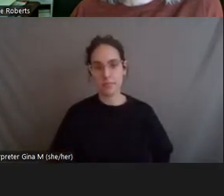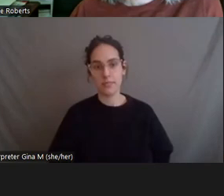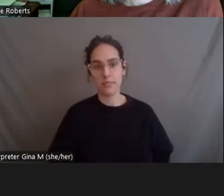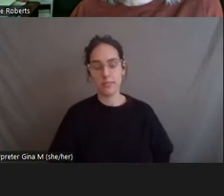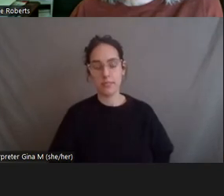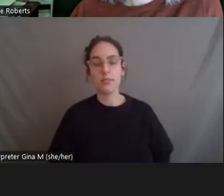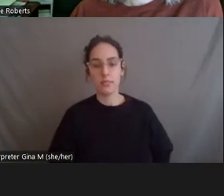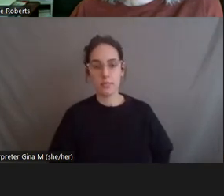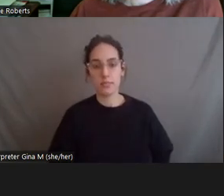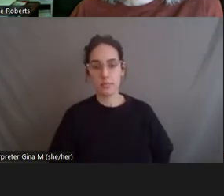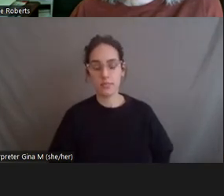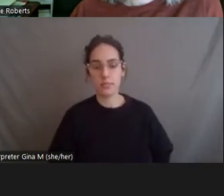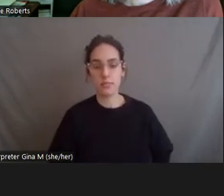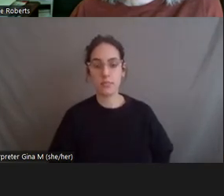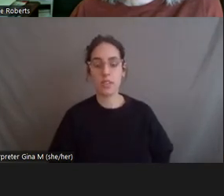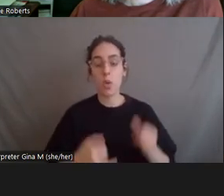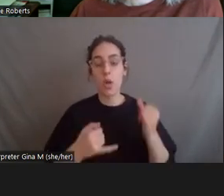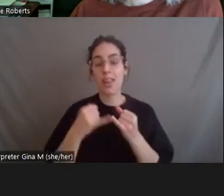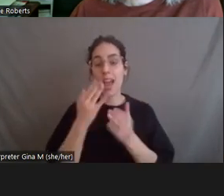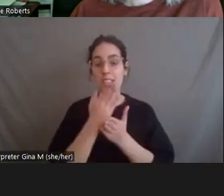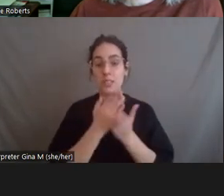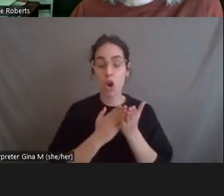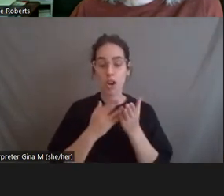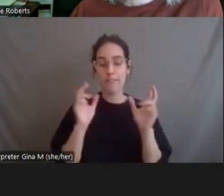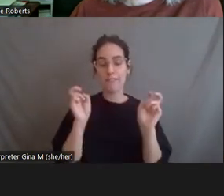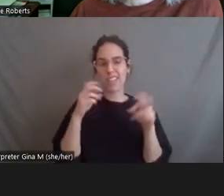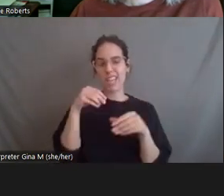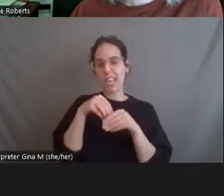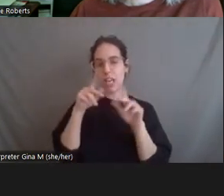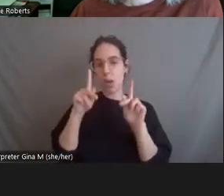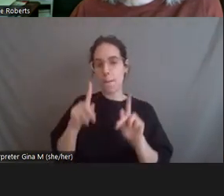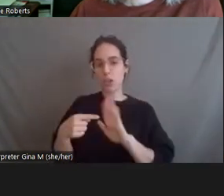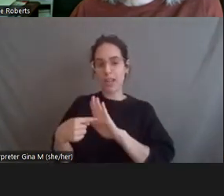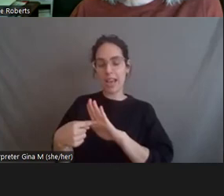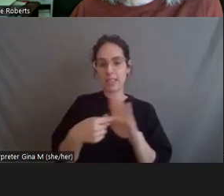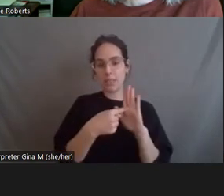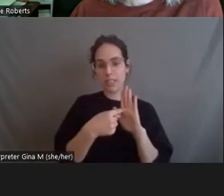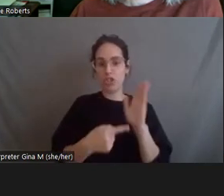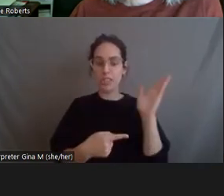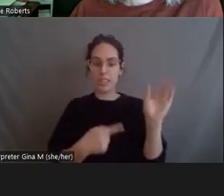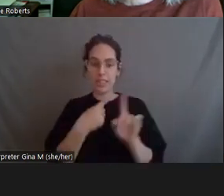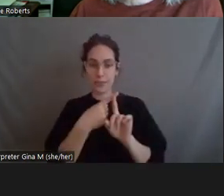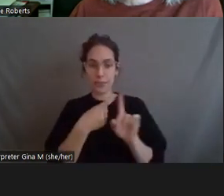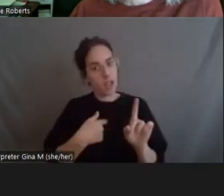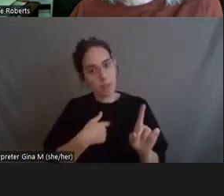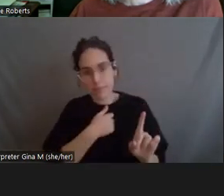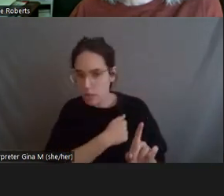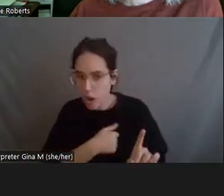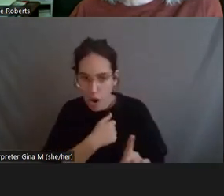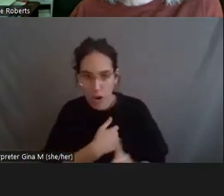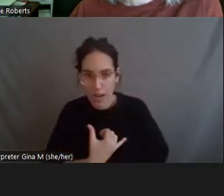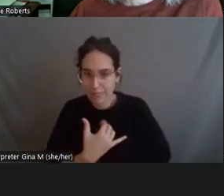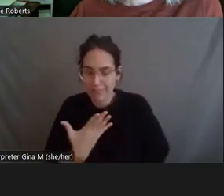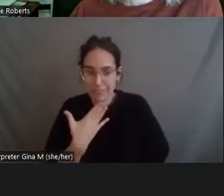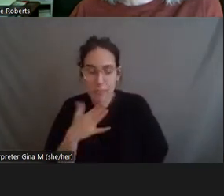The last portion of the in-person exhibition is by, I apologize, I'm not really good at pronouncing